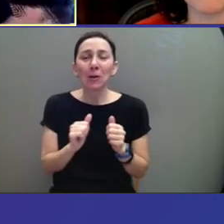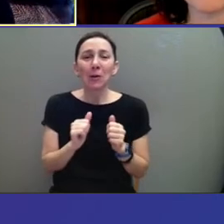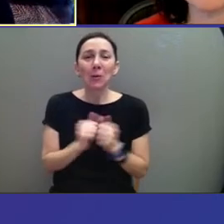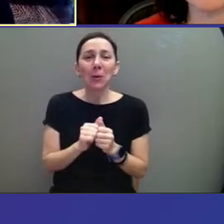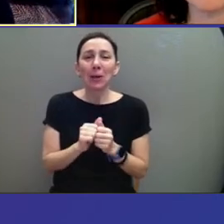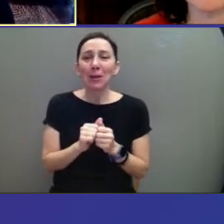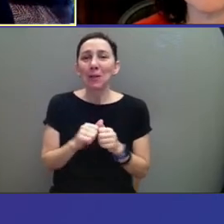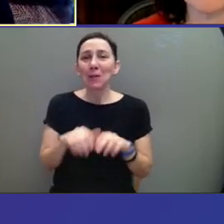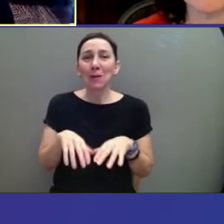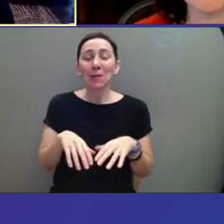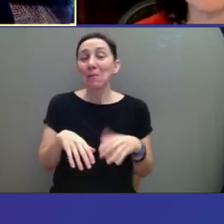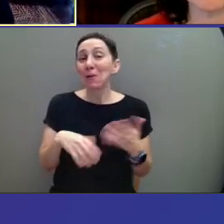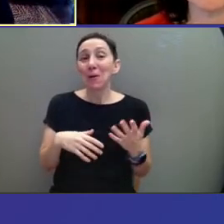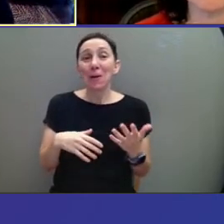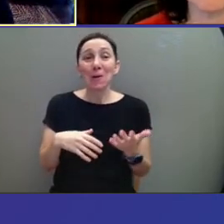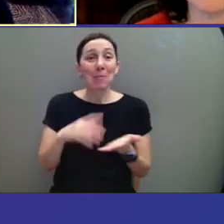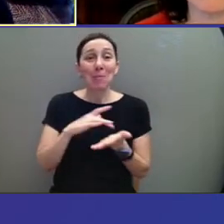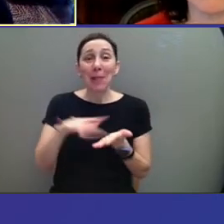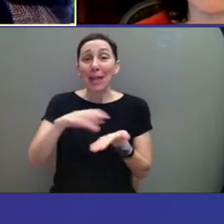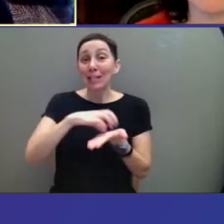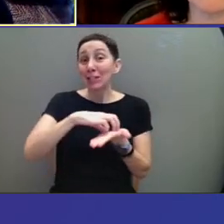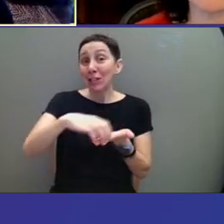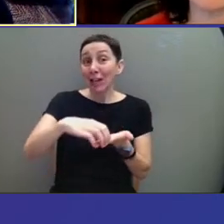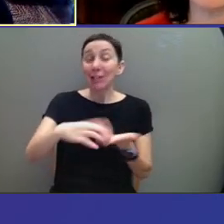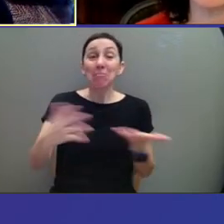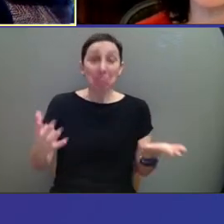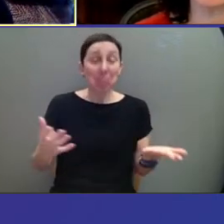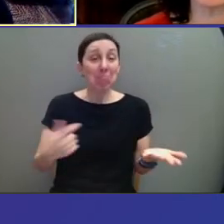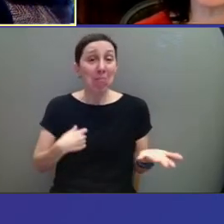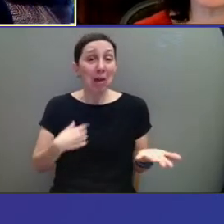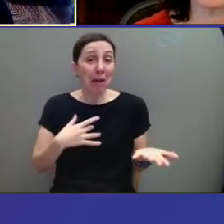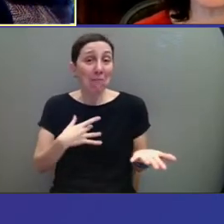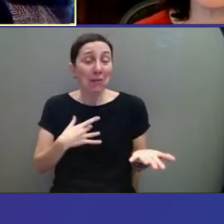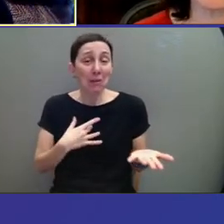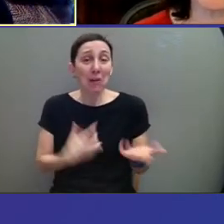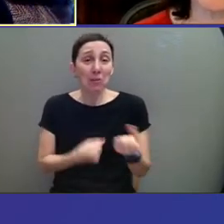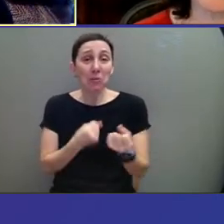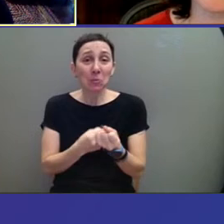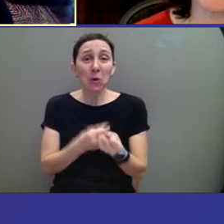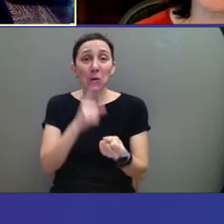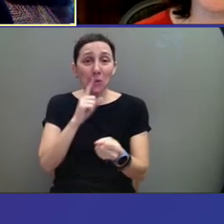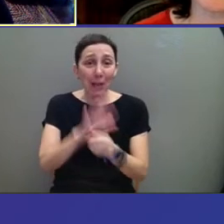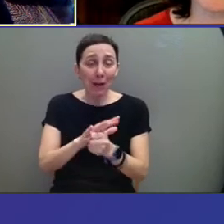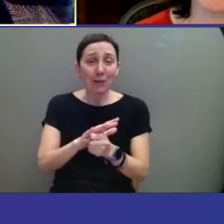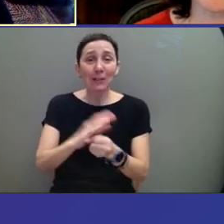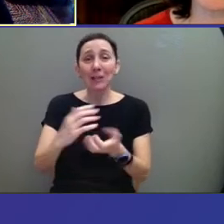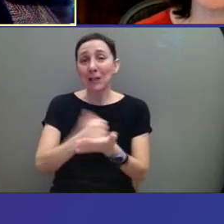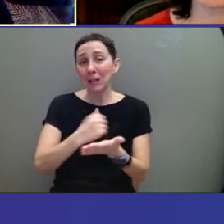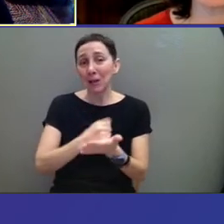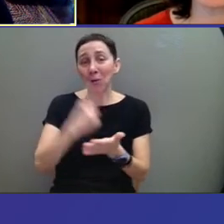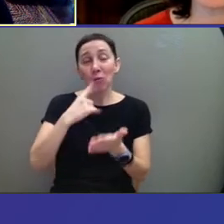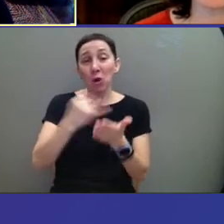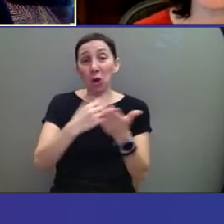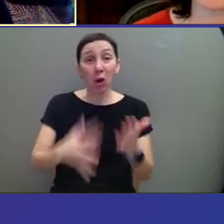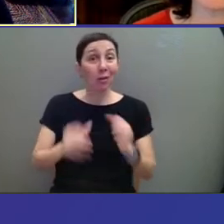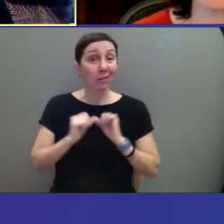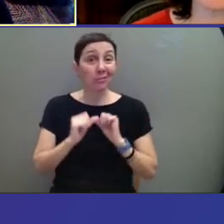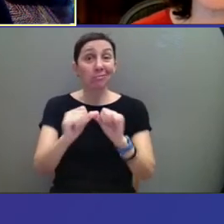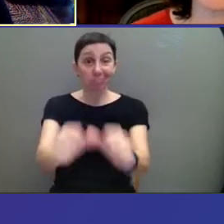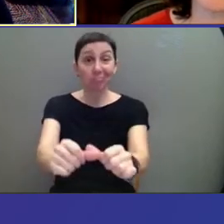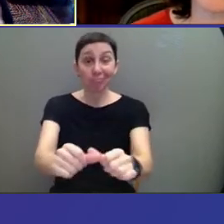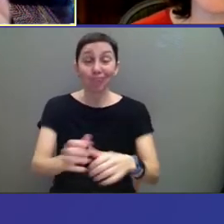pretty much what everybody talked about. It would be a guaranteed income for artists on an ongoing basis, and it would